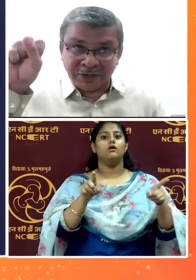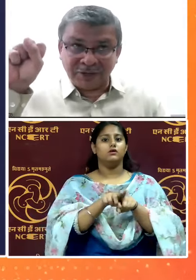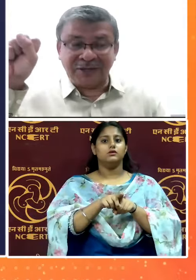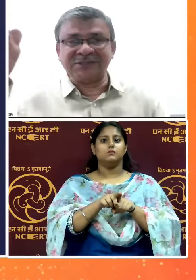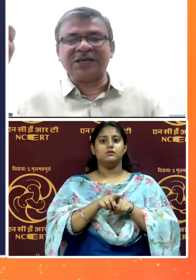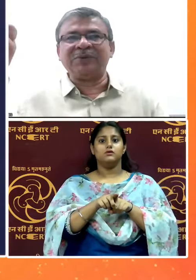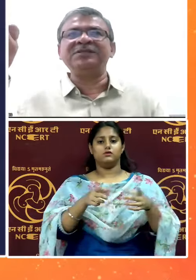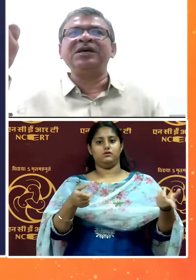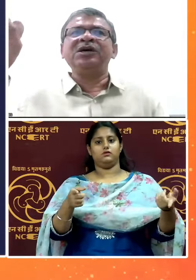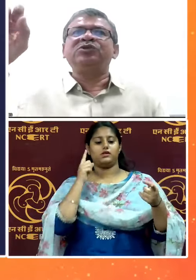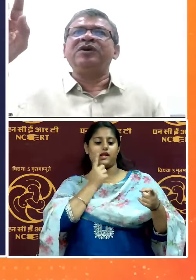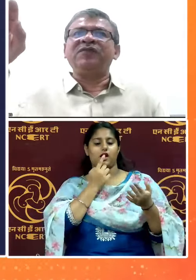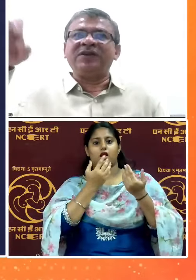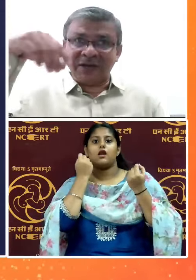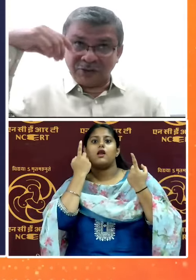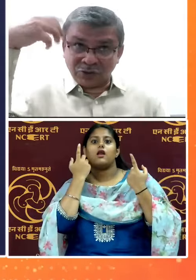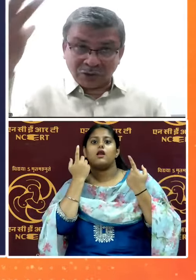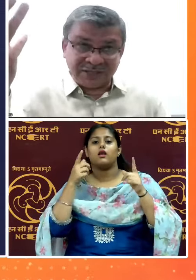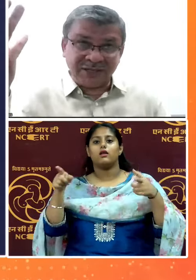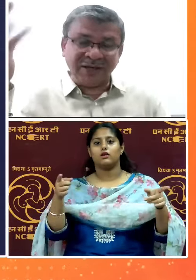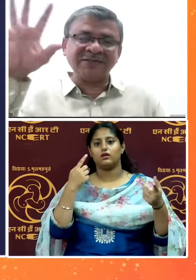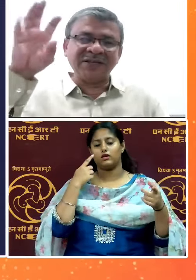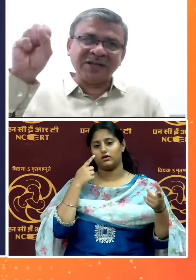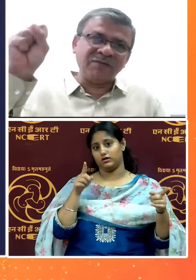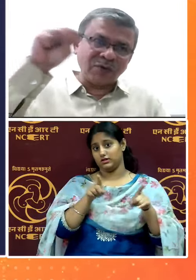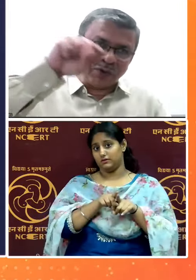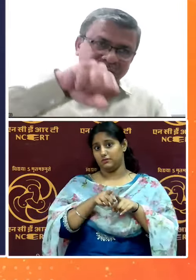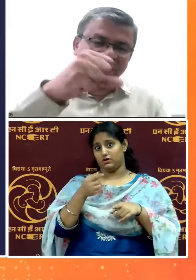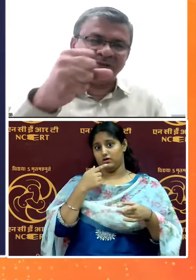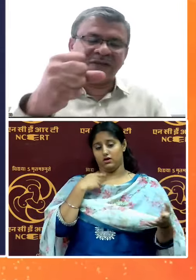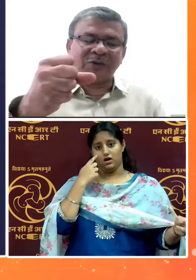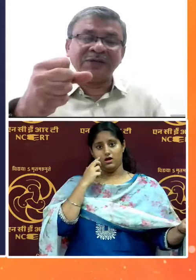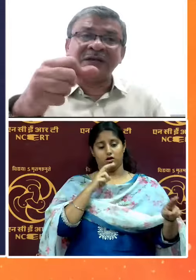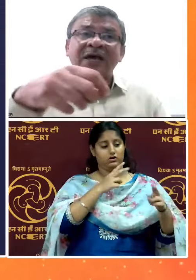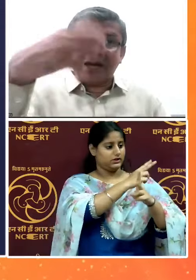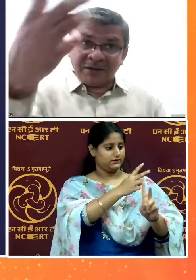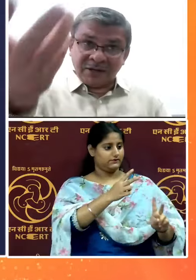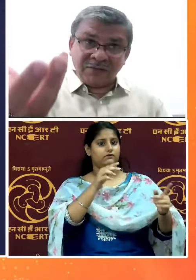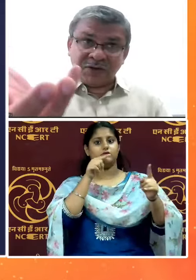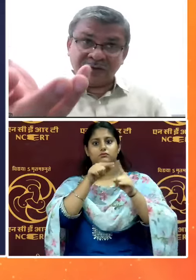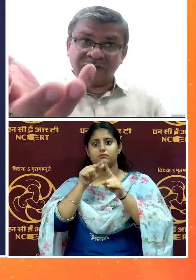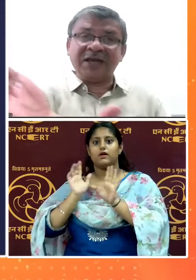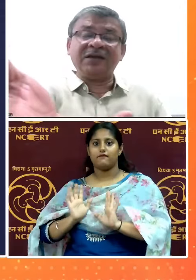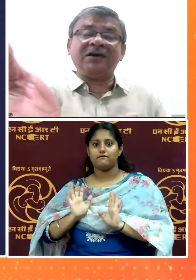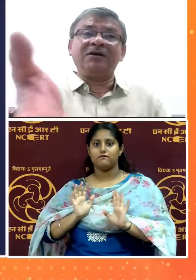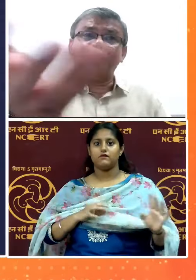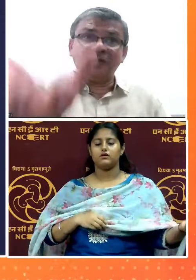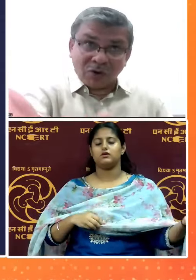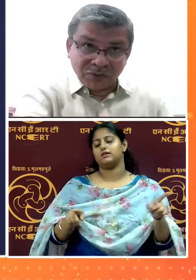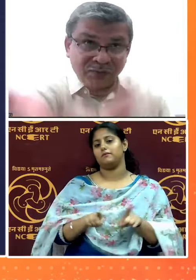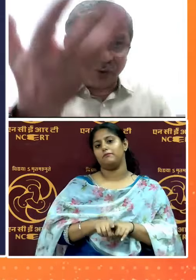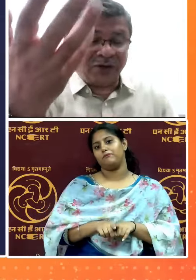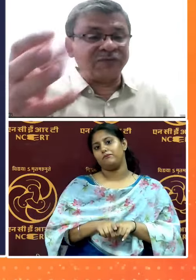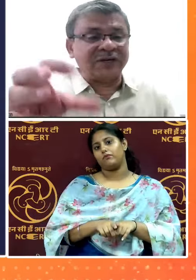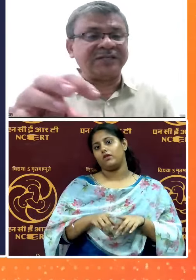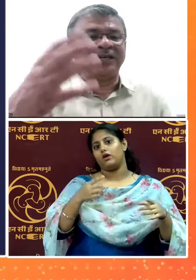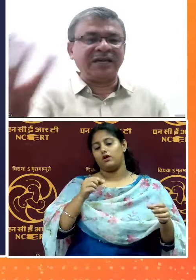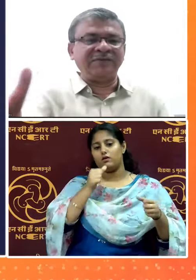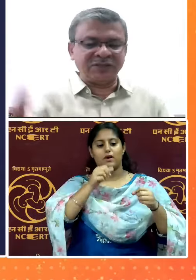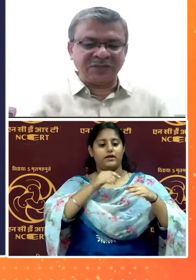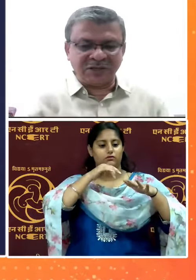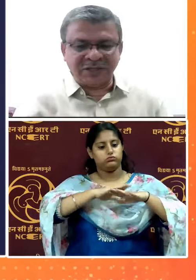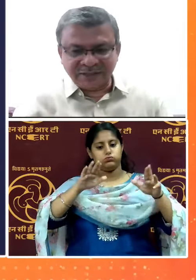a particular sequence. So if it is a toxic gas, it can follow a different sequence. And if it is like the overflowing of